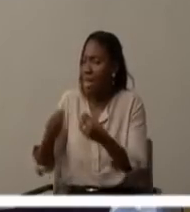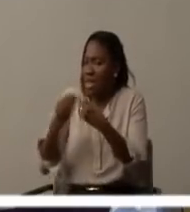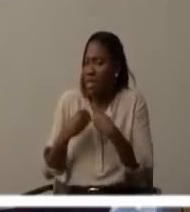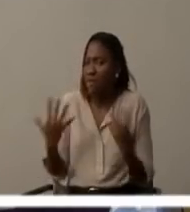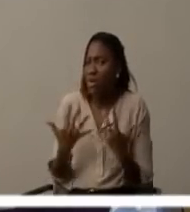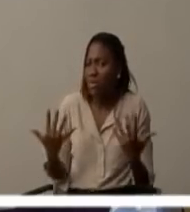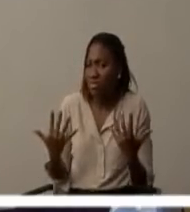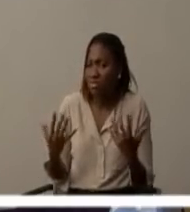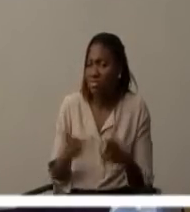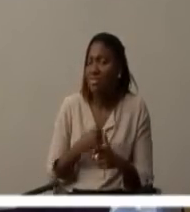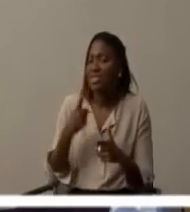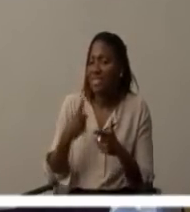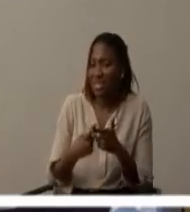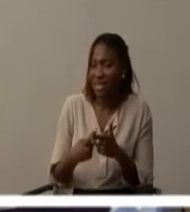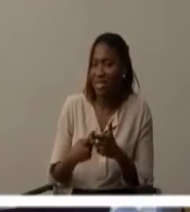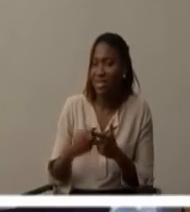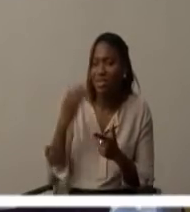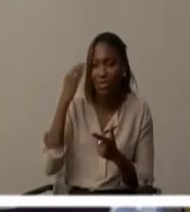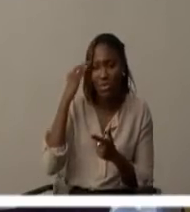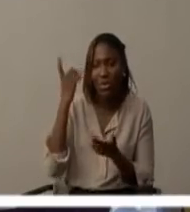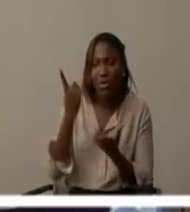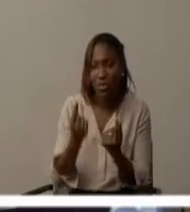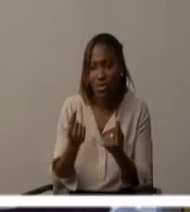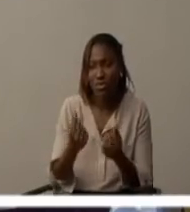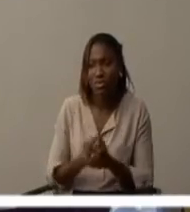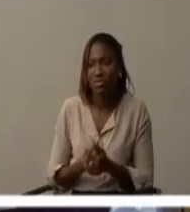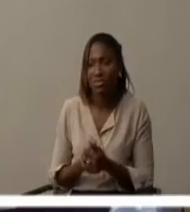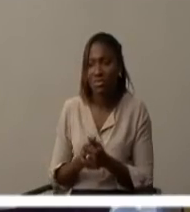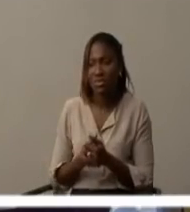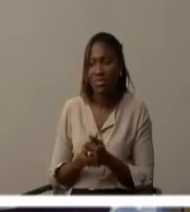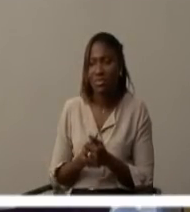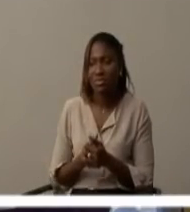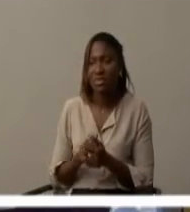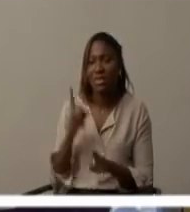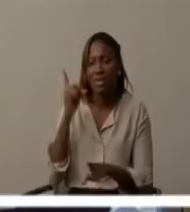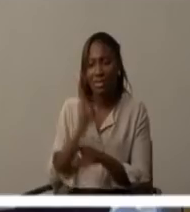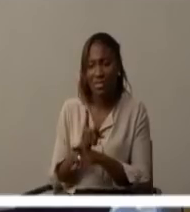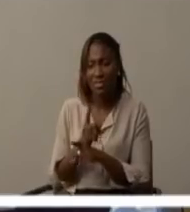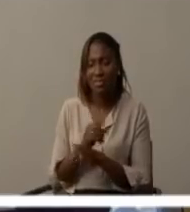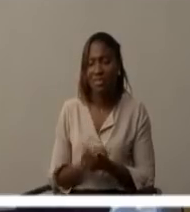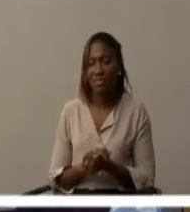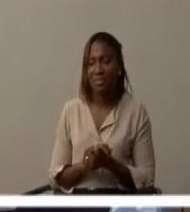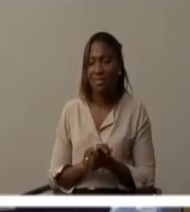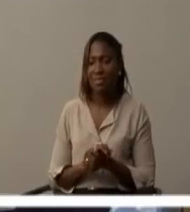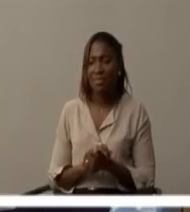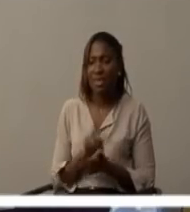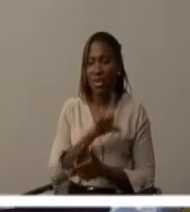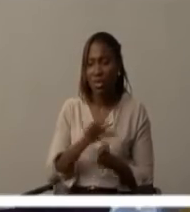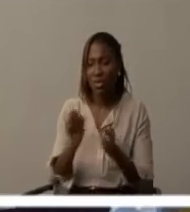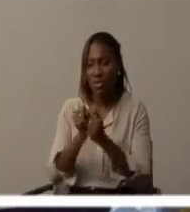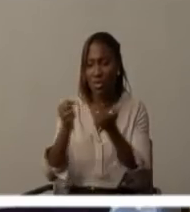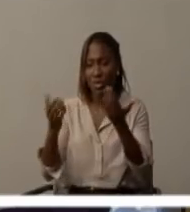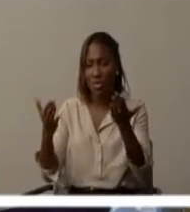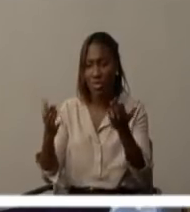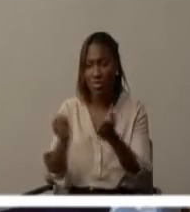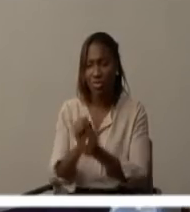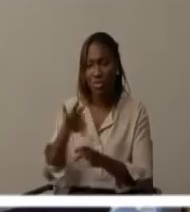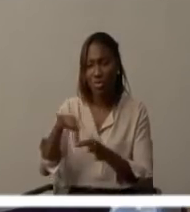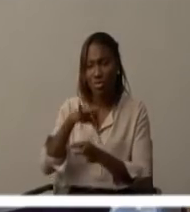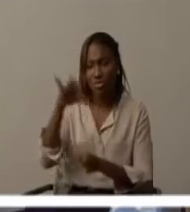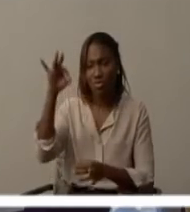what to do. And I'll give you instructions later. Amen. Amen. The Lord be with you. And with